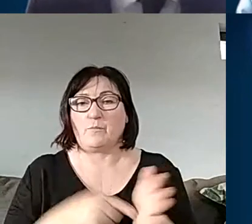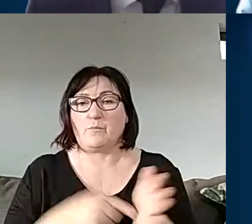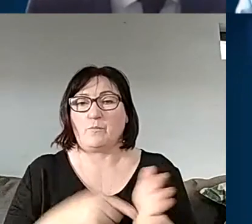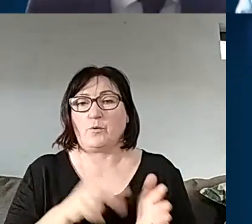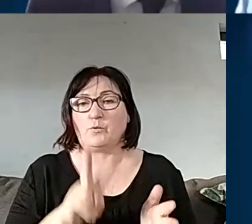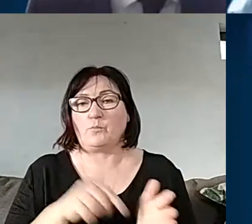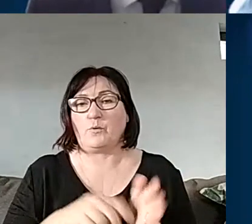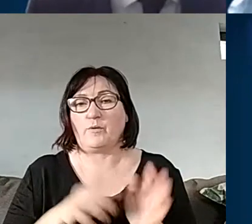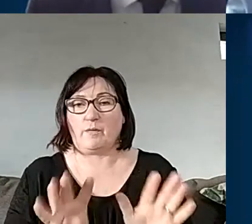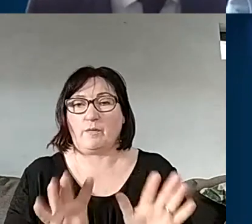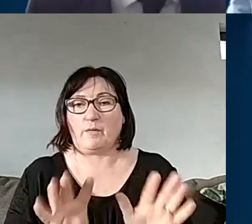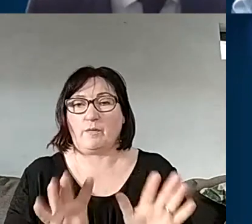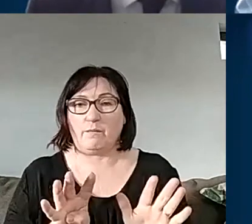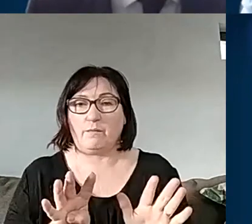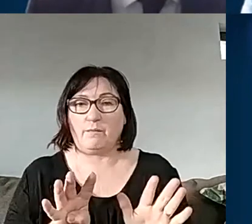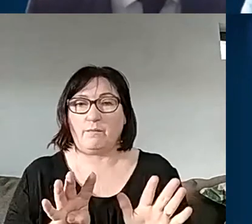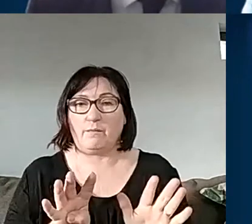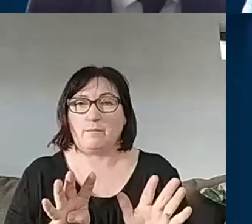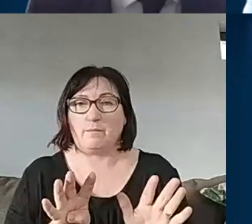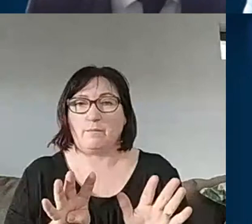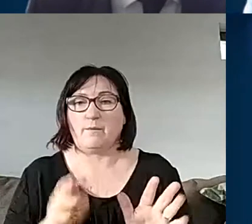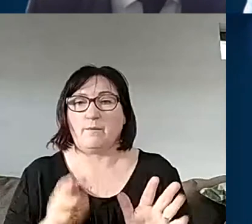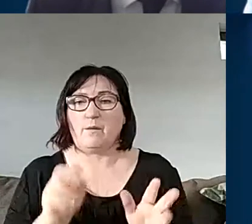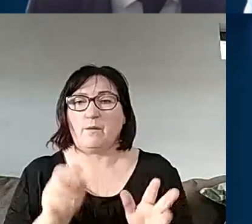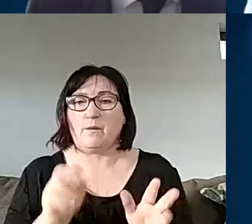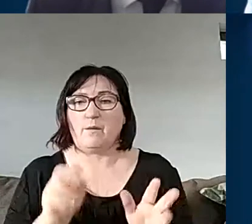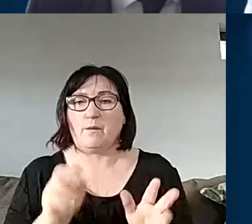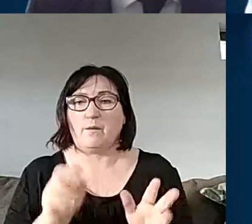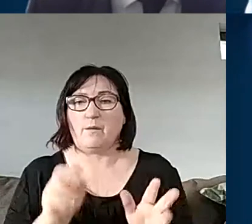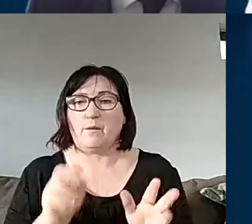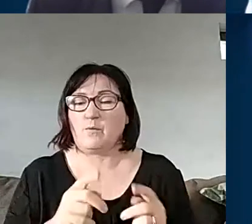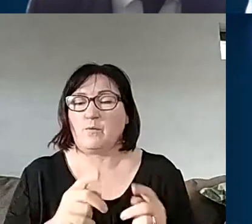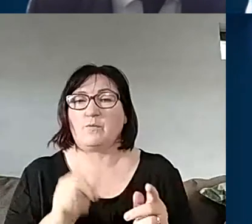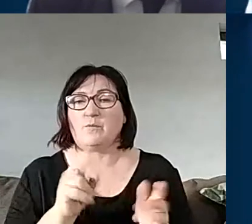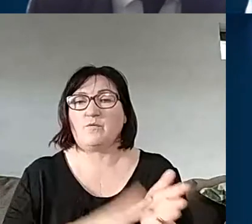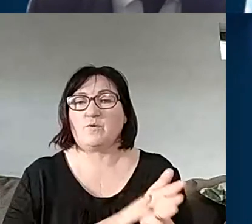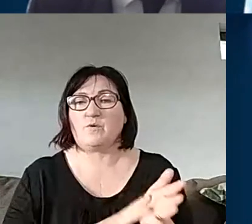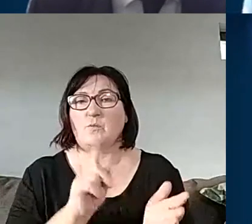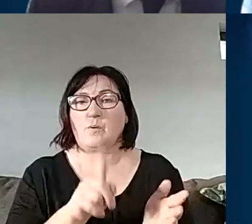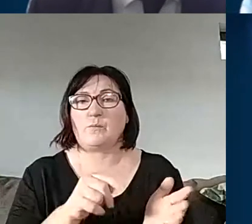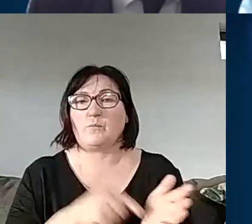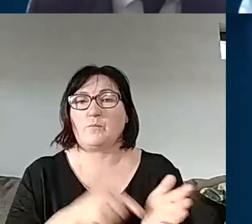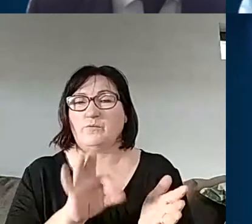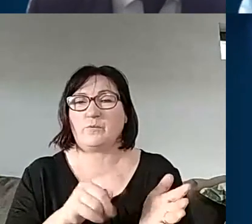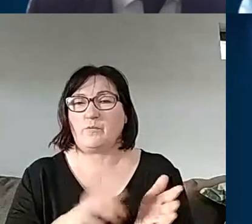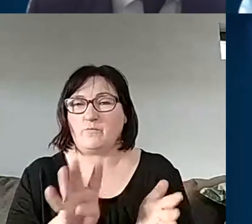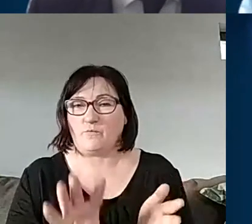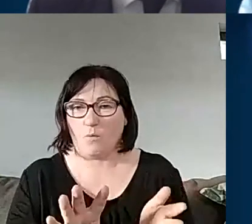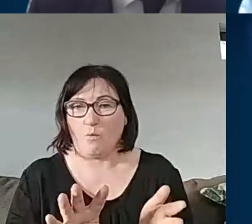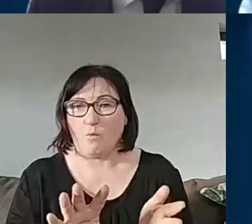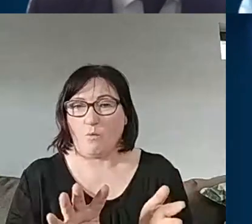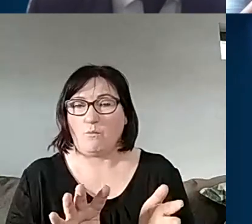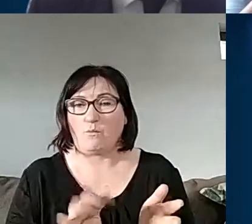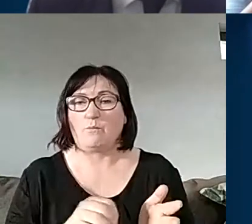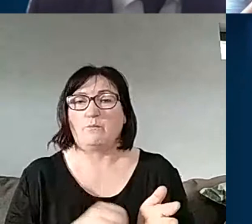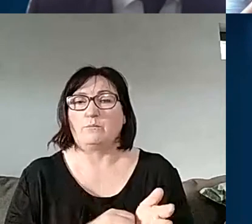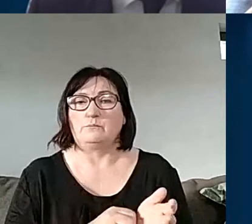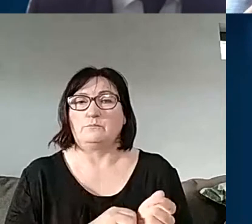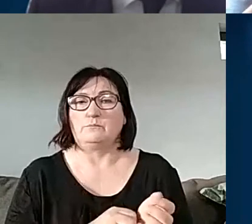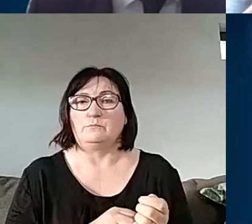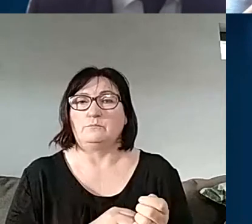7.2.9 with a new forms viewer, which is version 1.3.4. So a